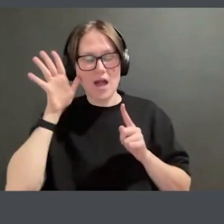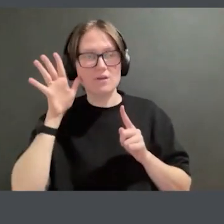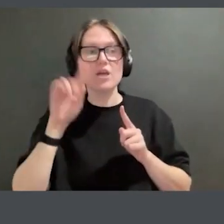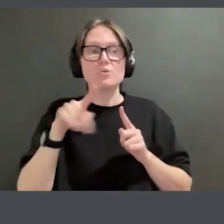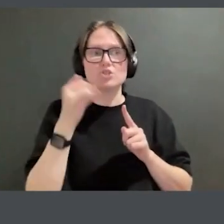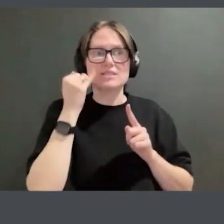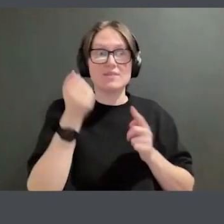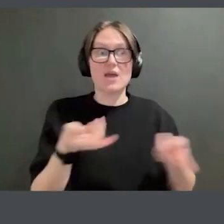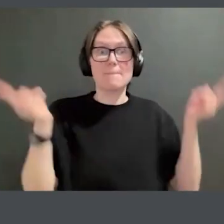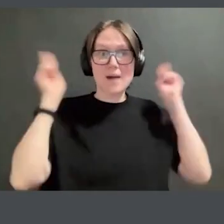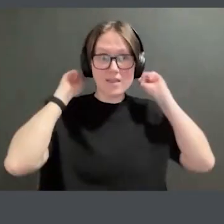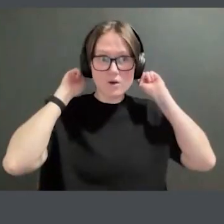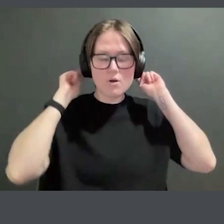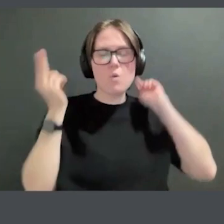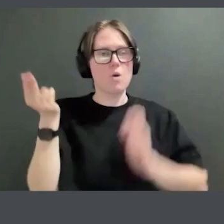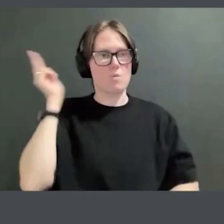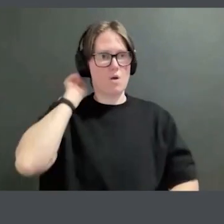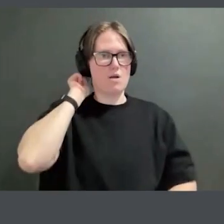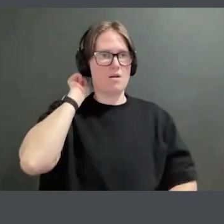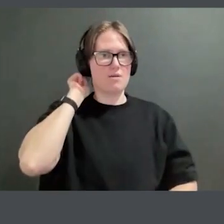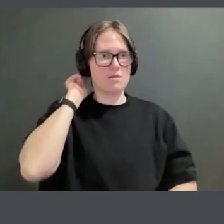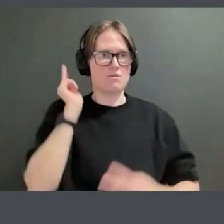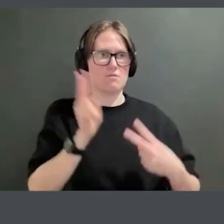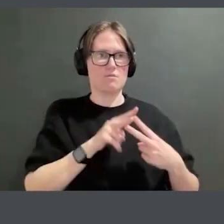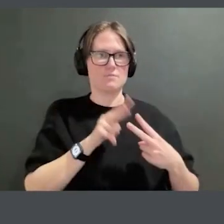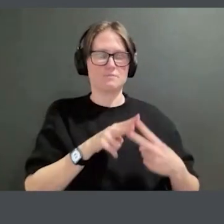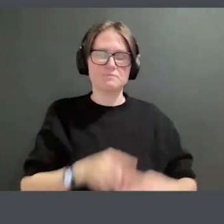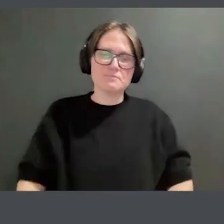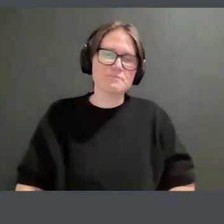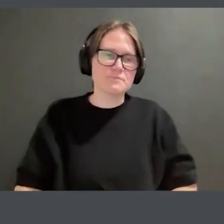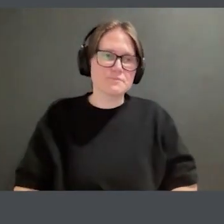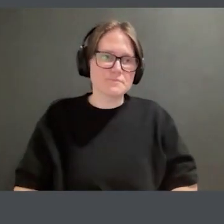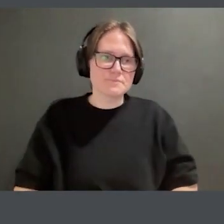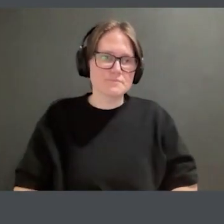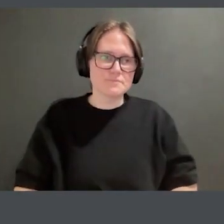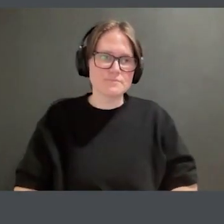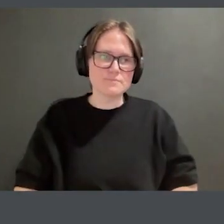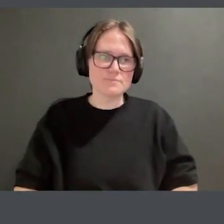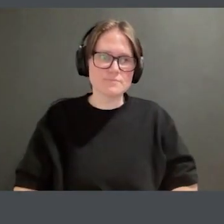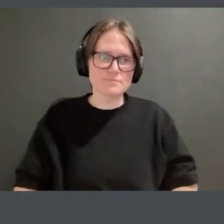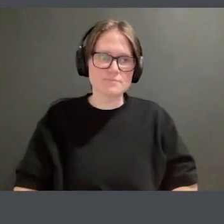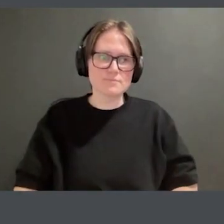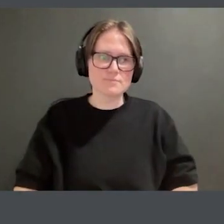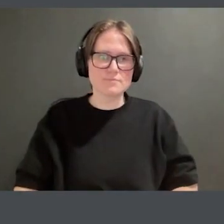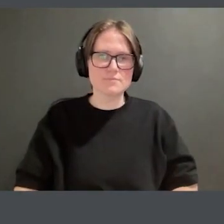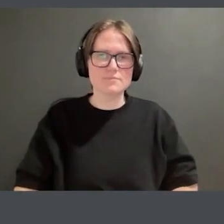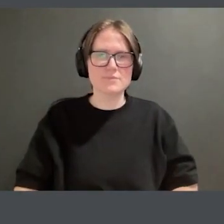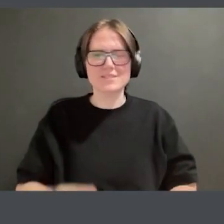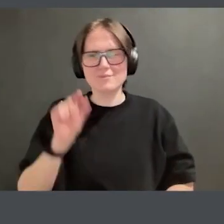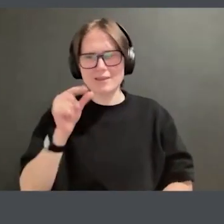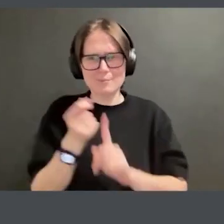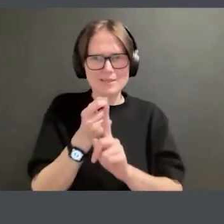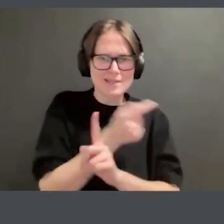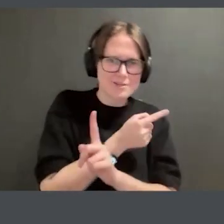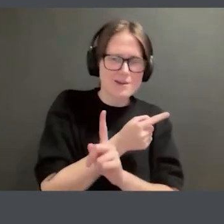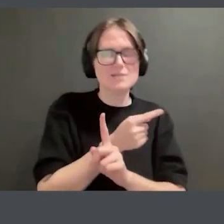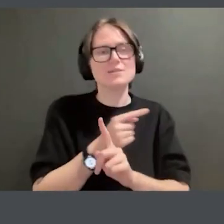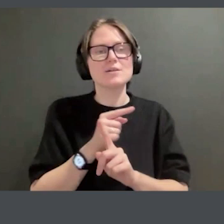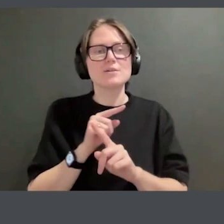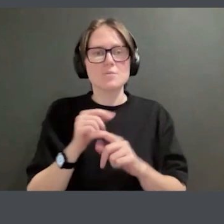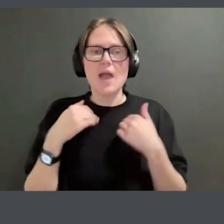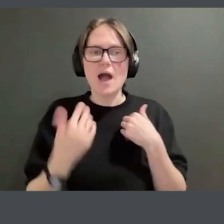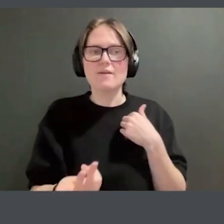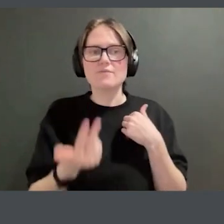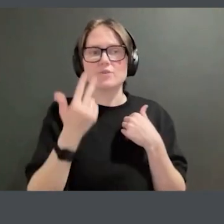bilaterally aided with a cochlear implant or not, or unilaterally aided. So a little bit sidetracked there. We